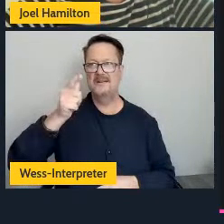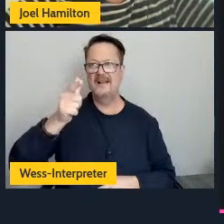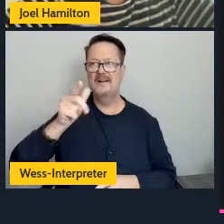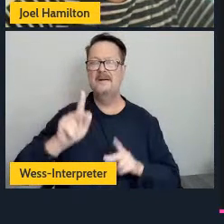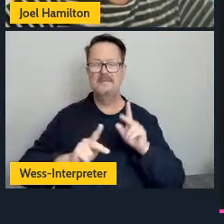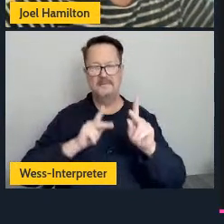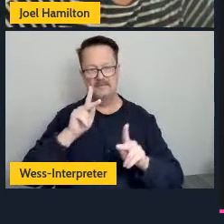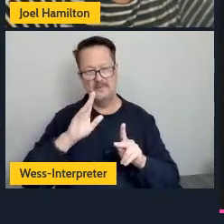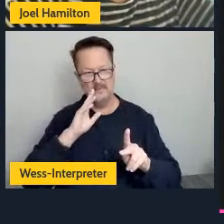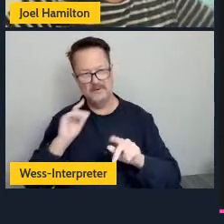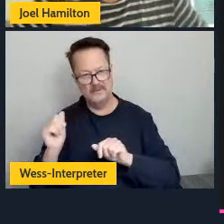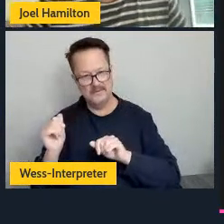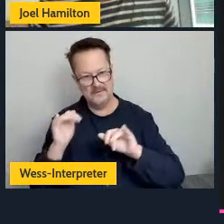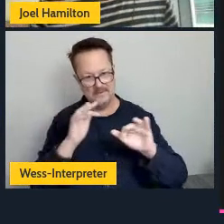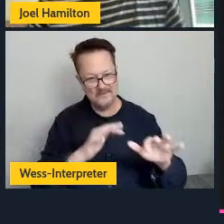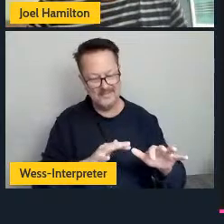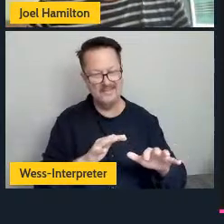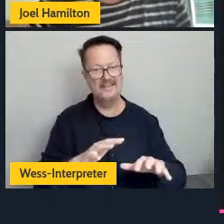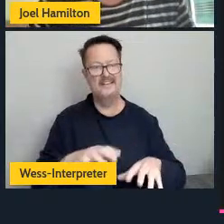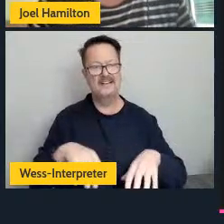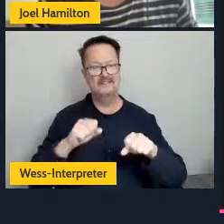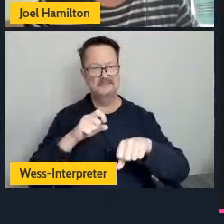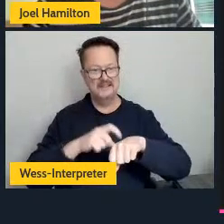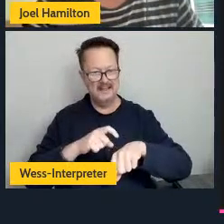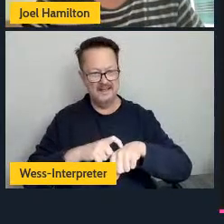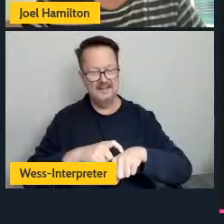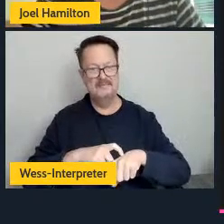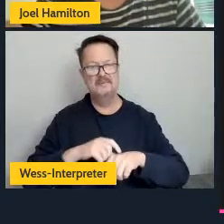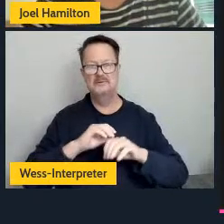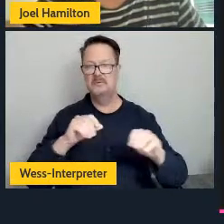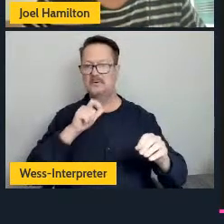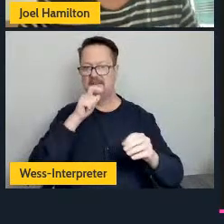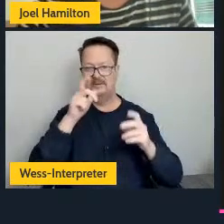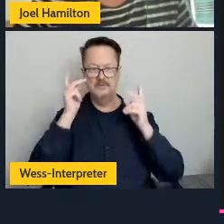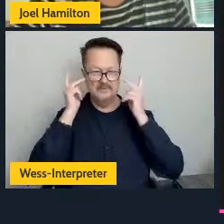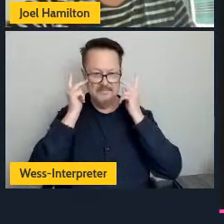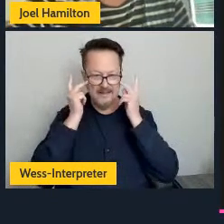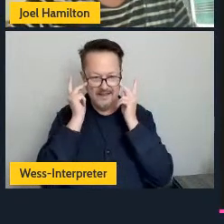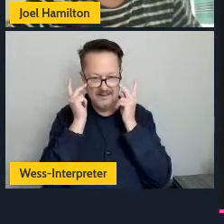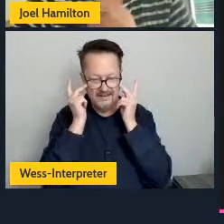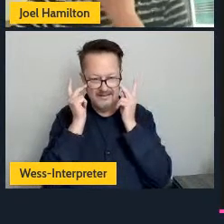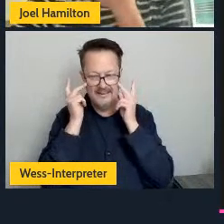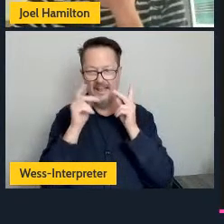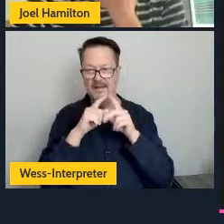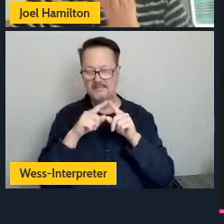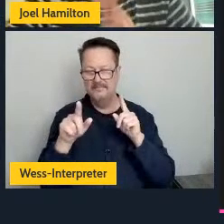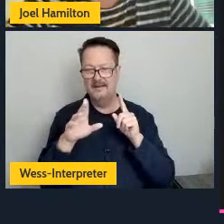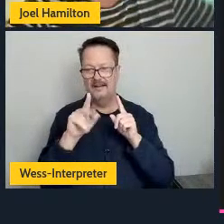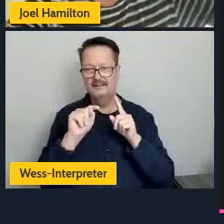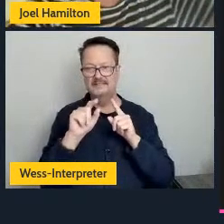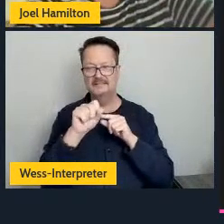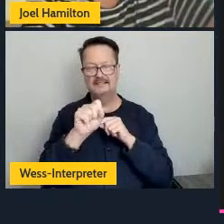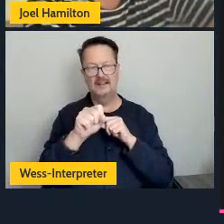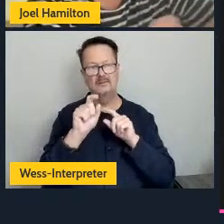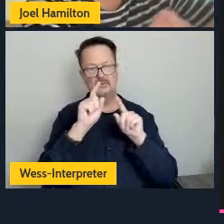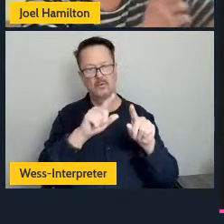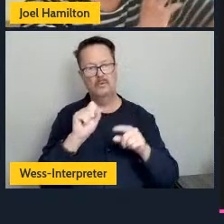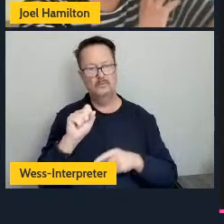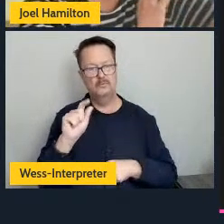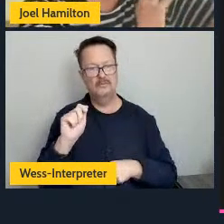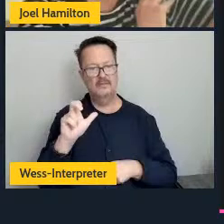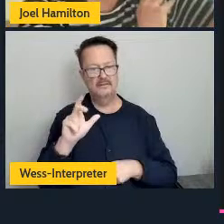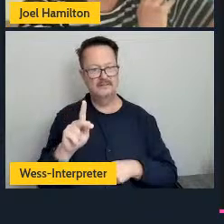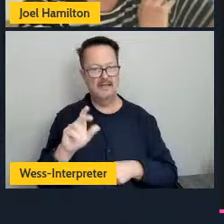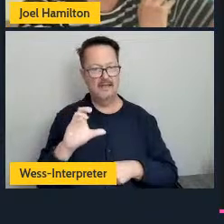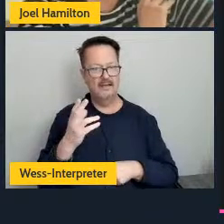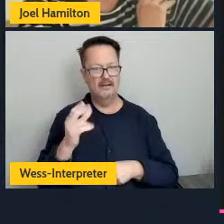go there. We'll get on time. So no need to panic. But yeah, so go to the Slack channel. I put the